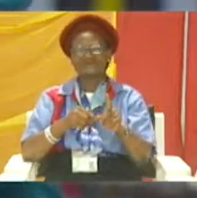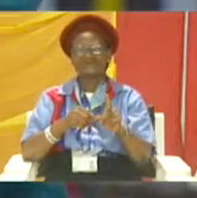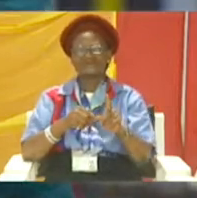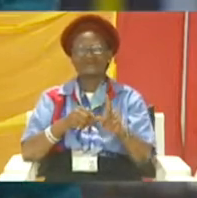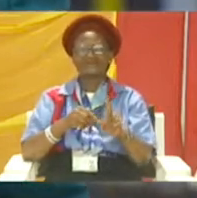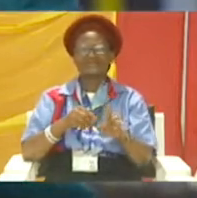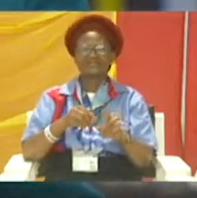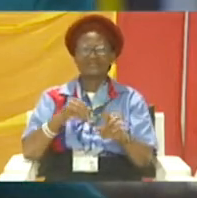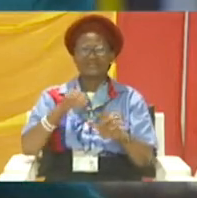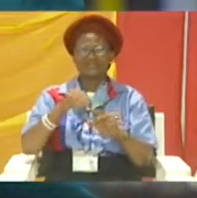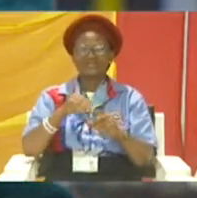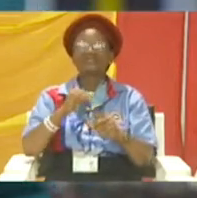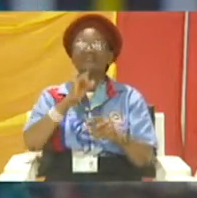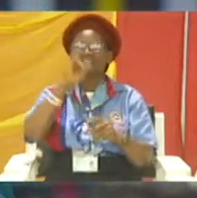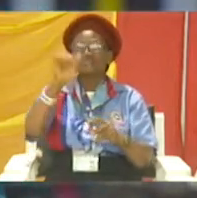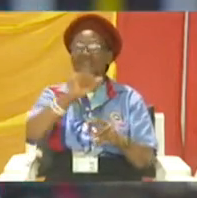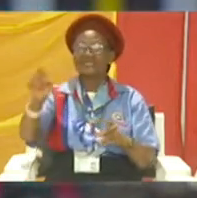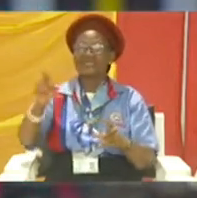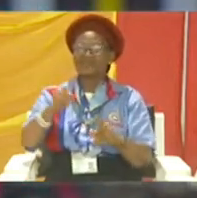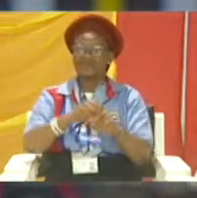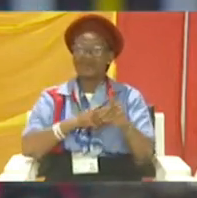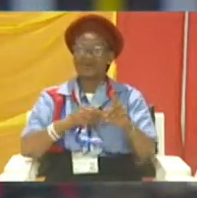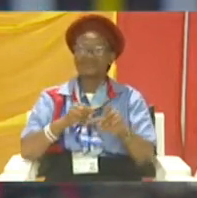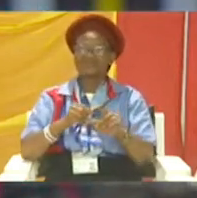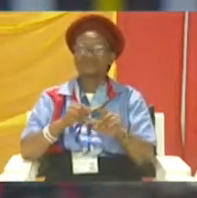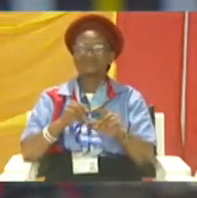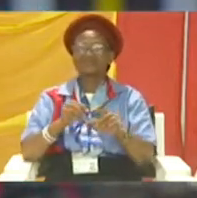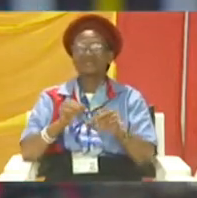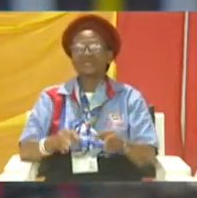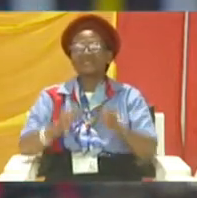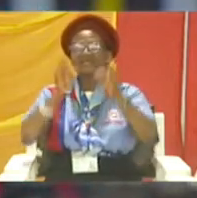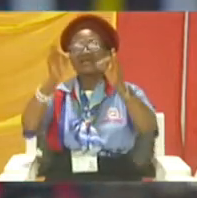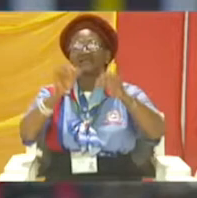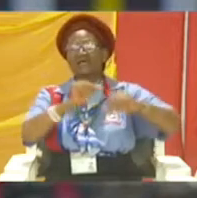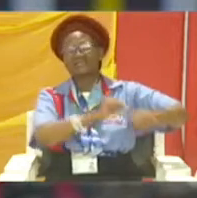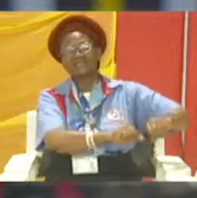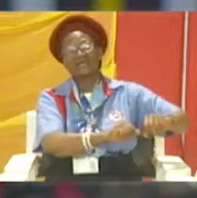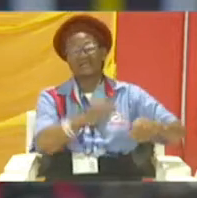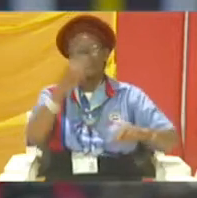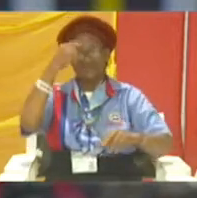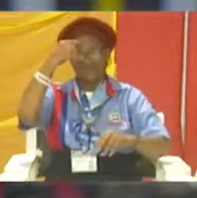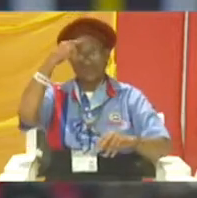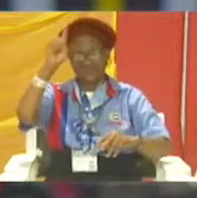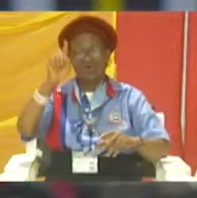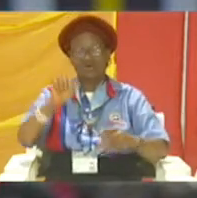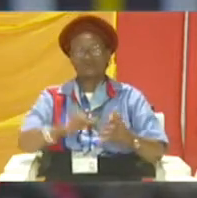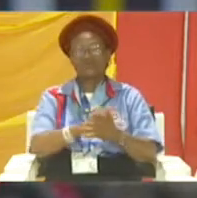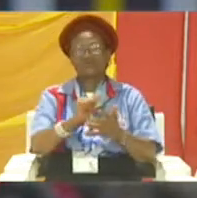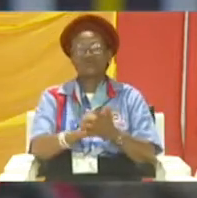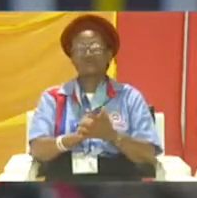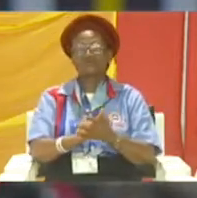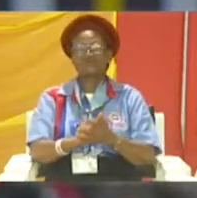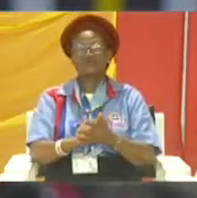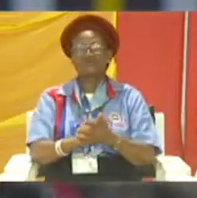It's a month set aside for those who are trusting God for the fruit of the womb.